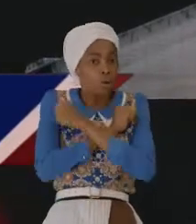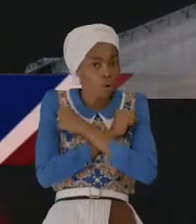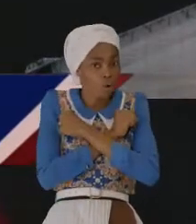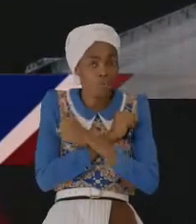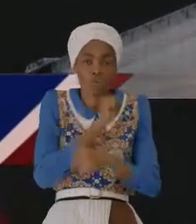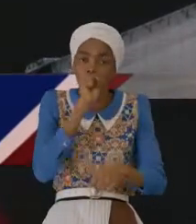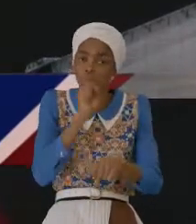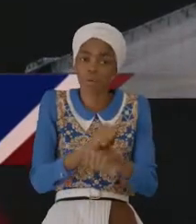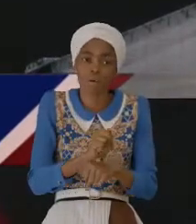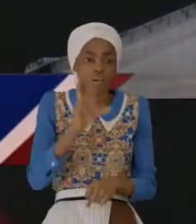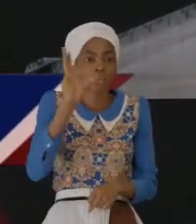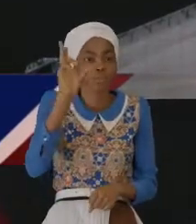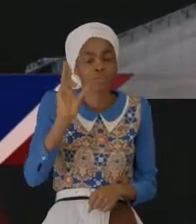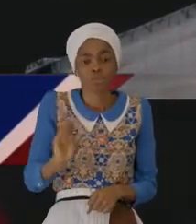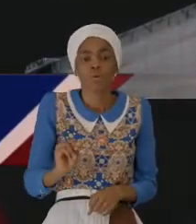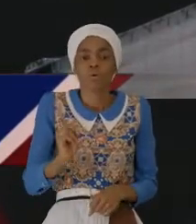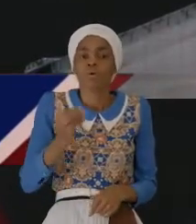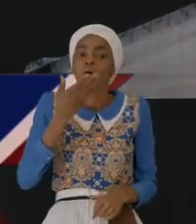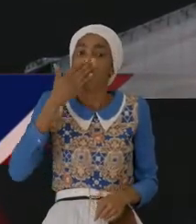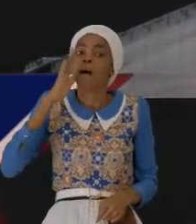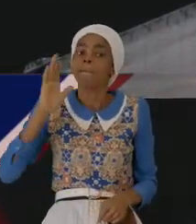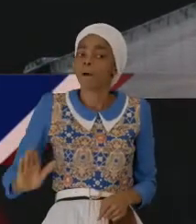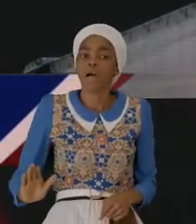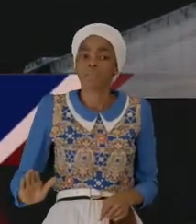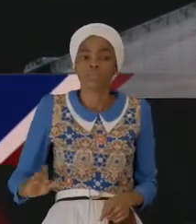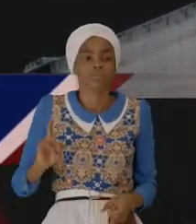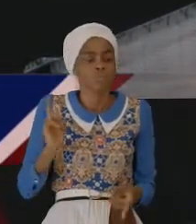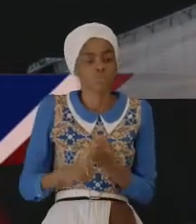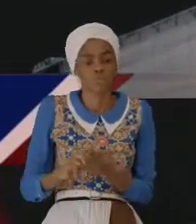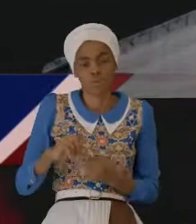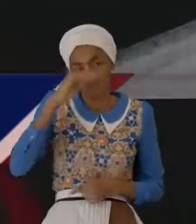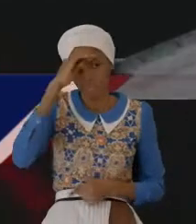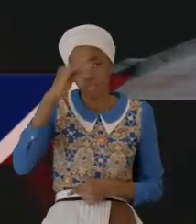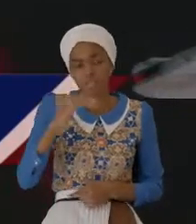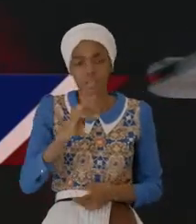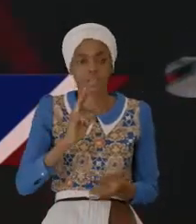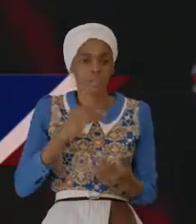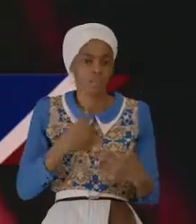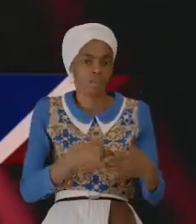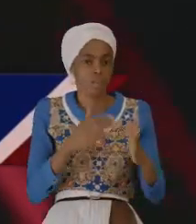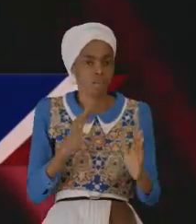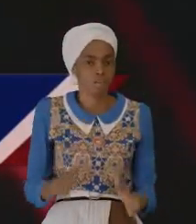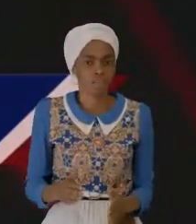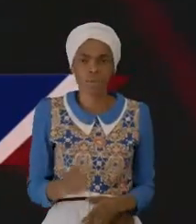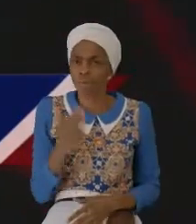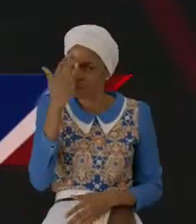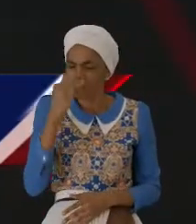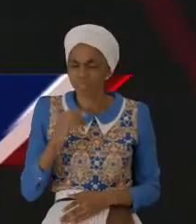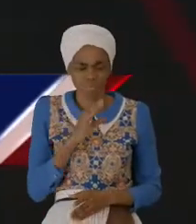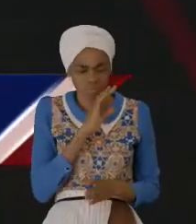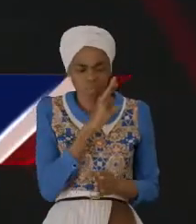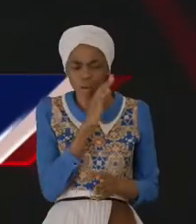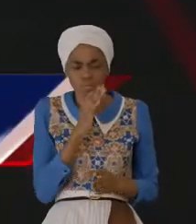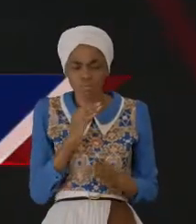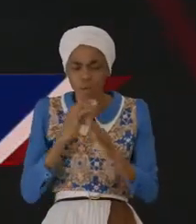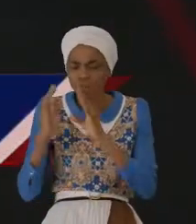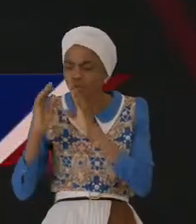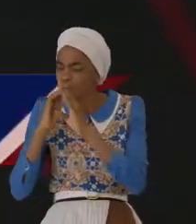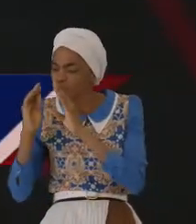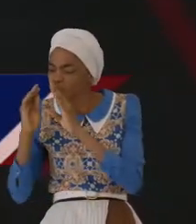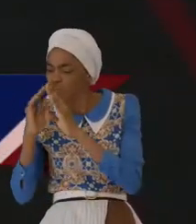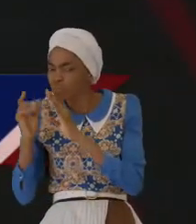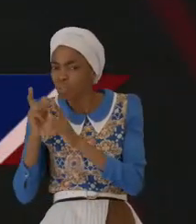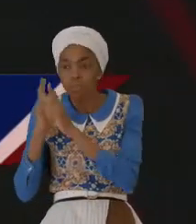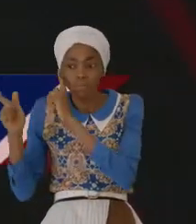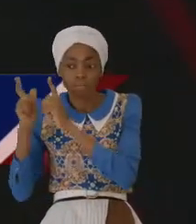no ill to his neighbor why are you gossiping against that person is not a member of